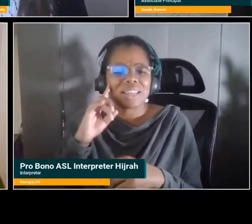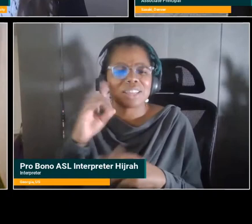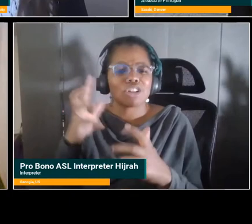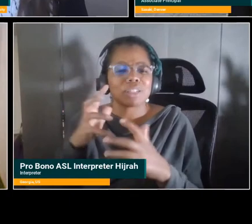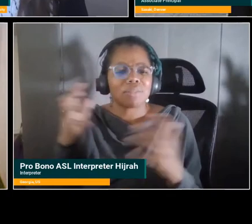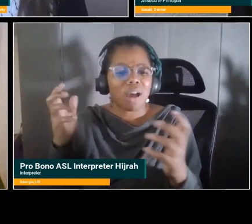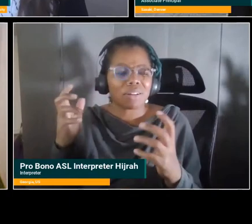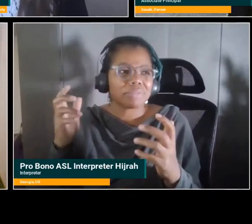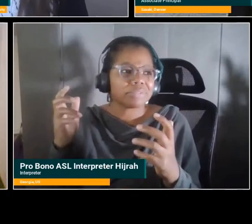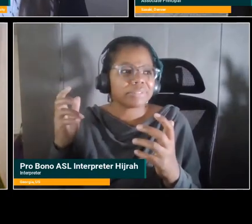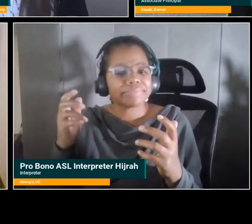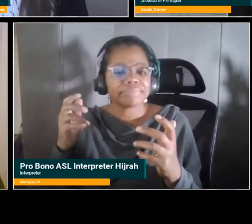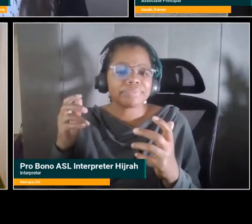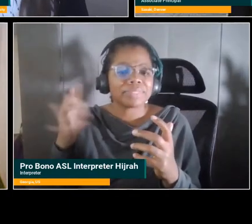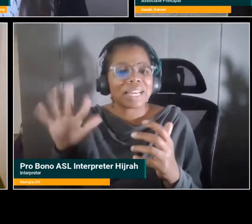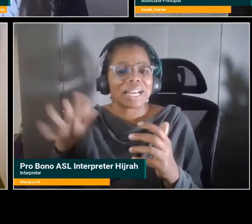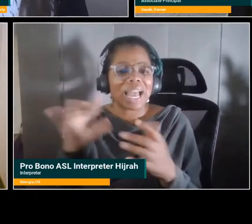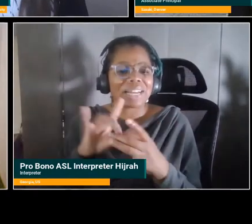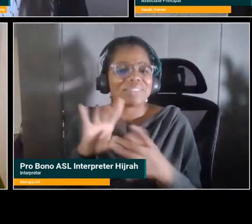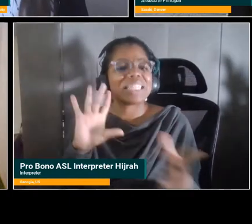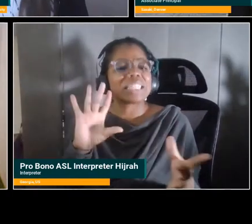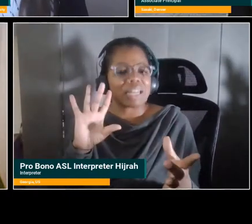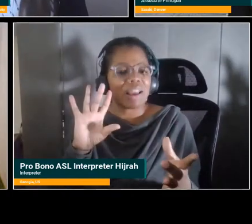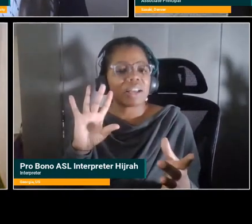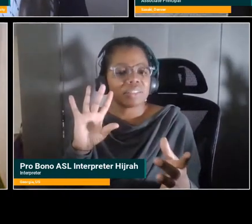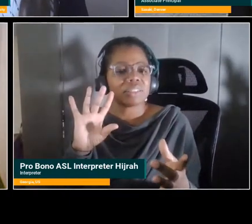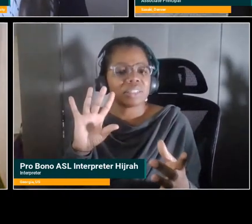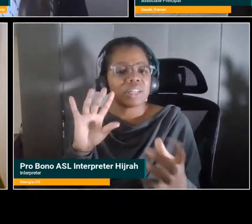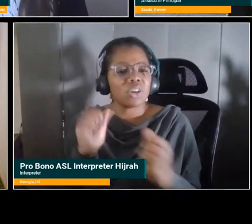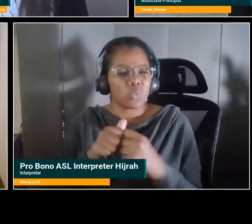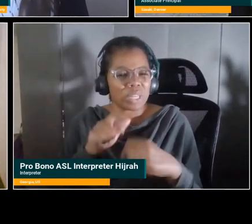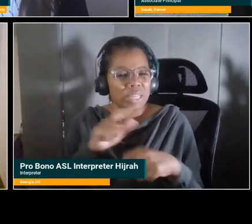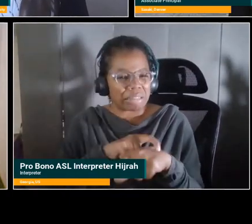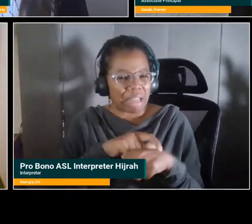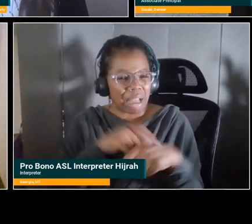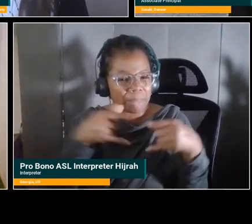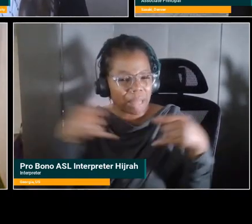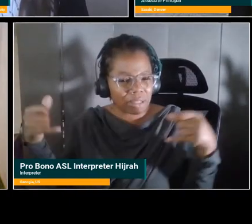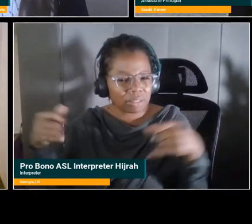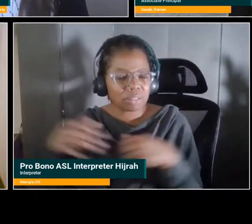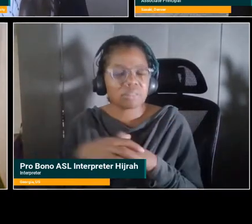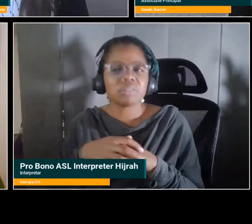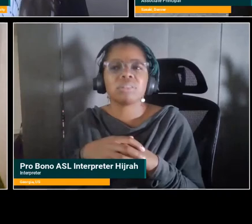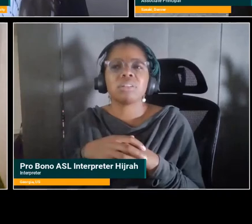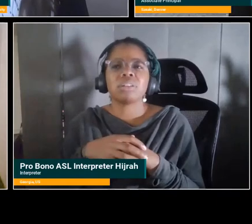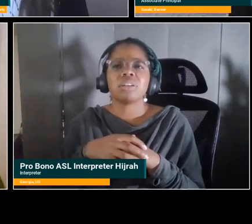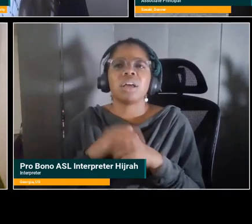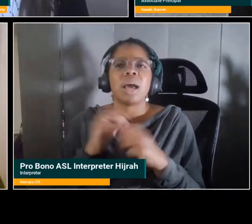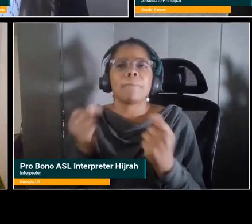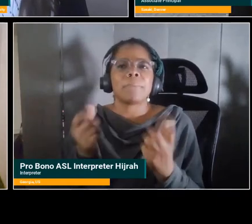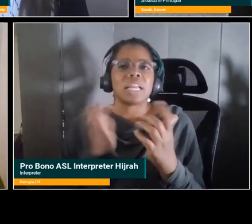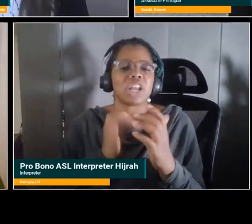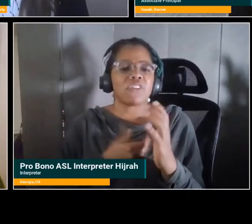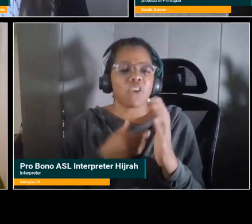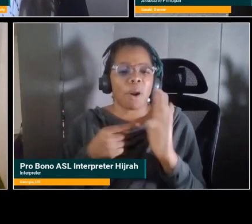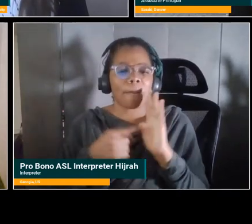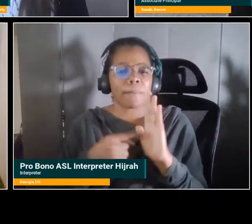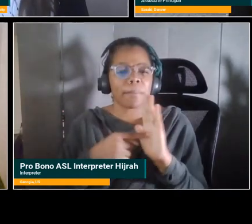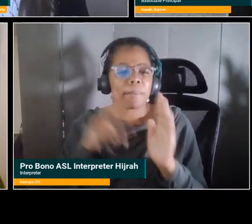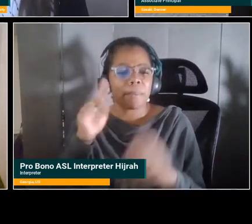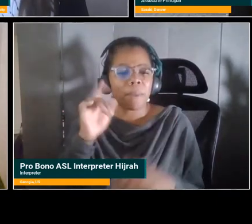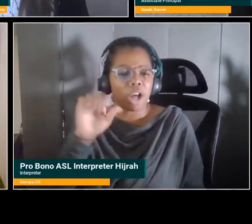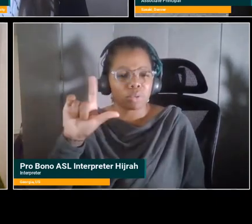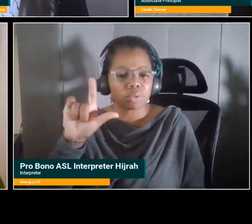of kind of disconnects with timelines. Mm-hmm. A lot of our models, our projected